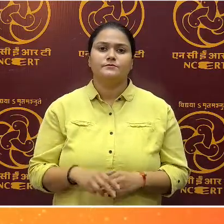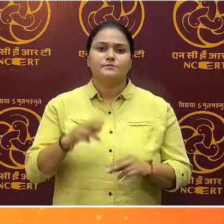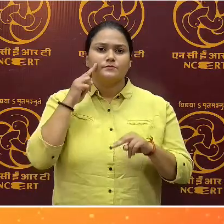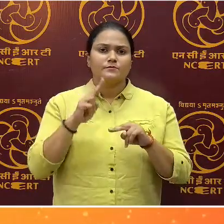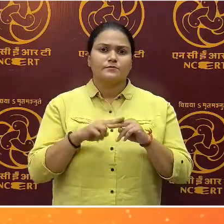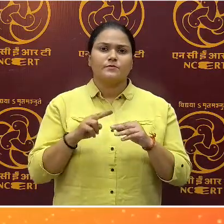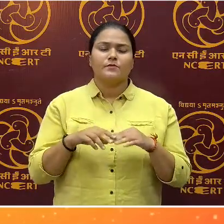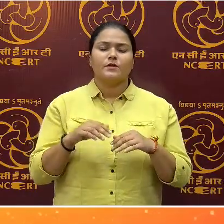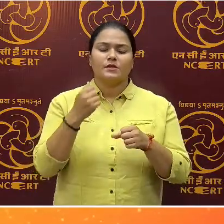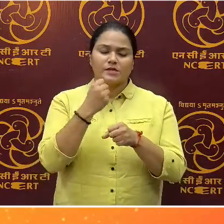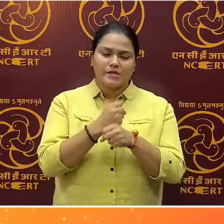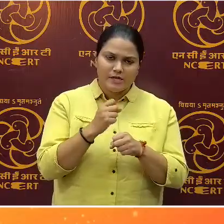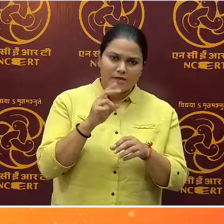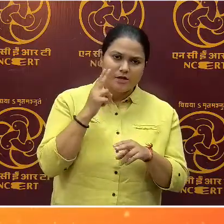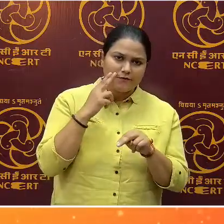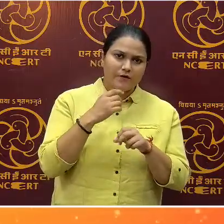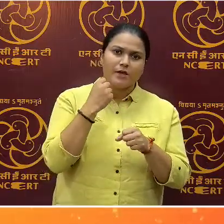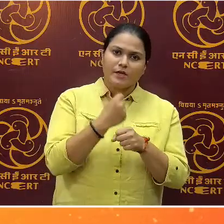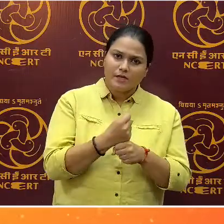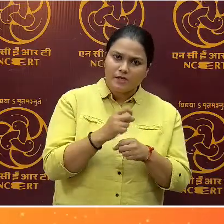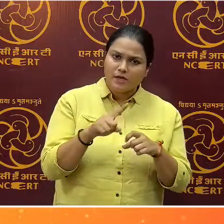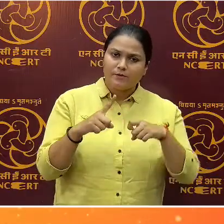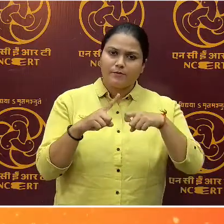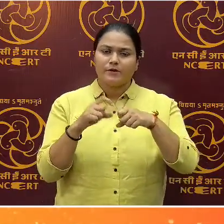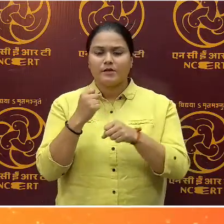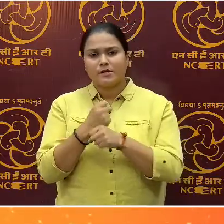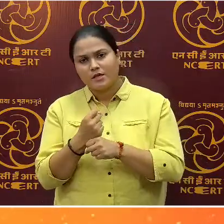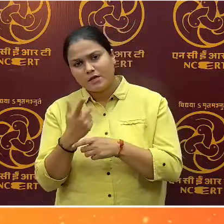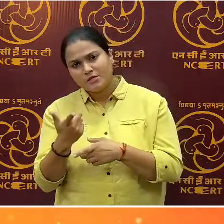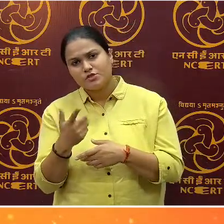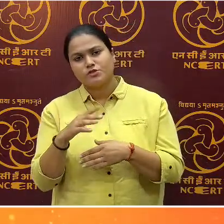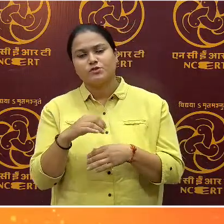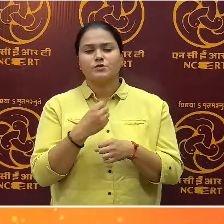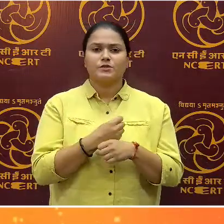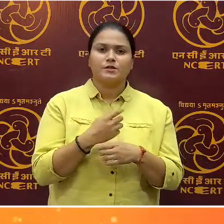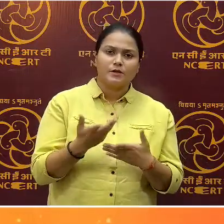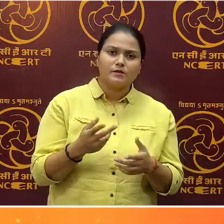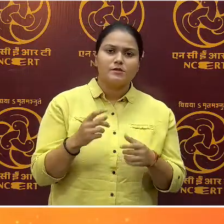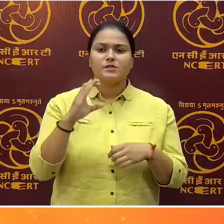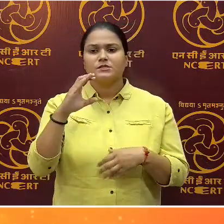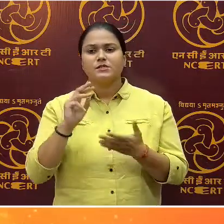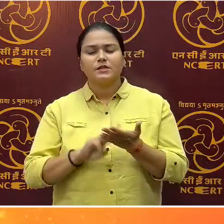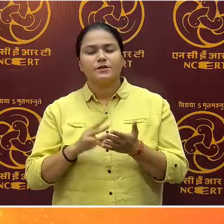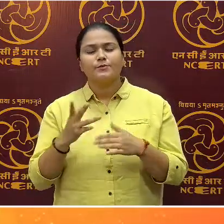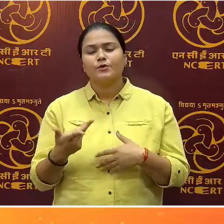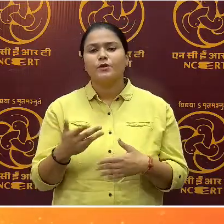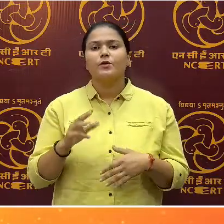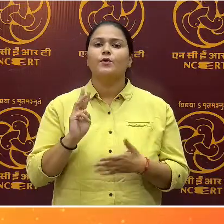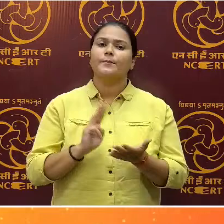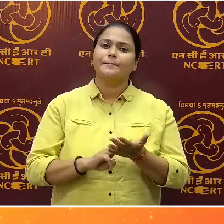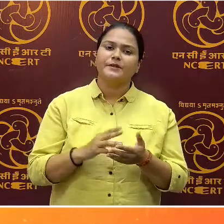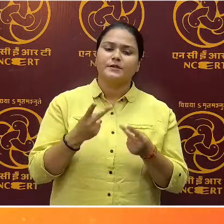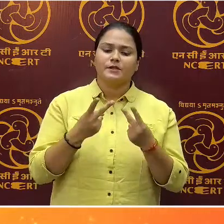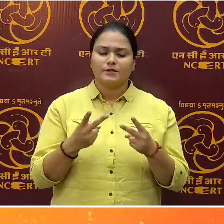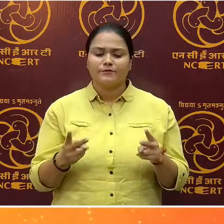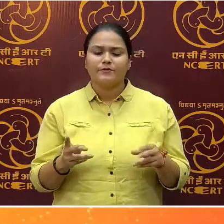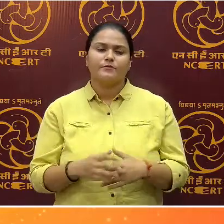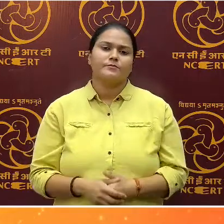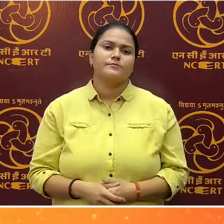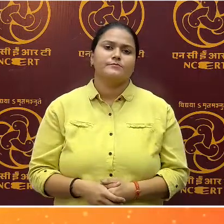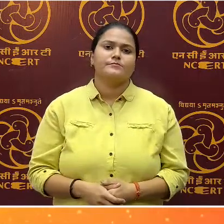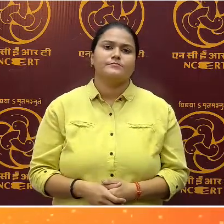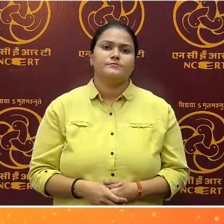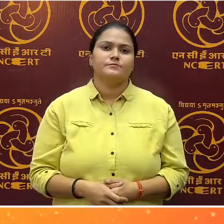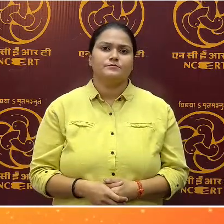say in grams, you need to convert it into kgs. If it is in centimeters, you need to convert it into meters. That needs to be kept